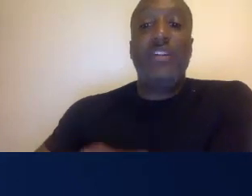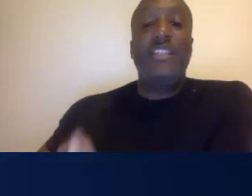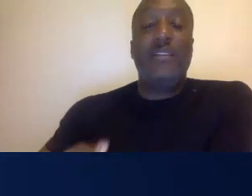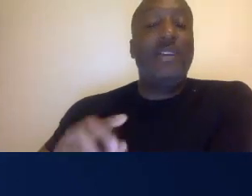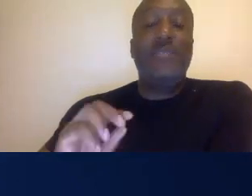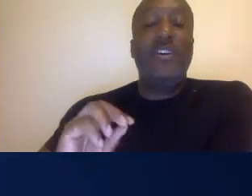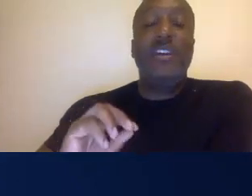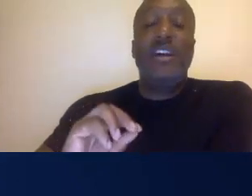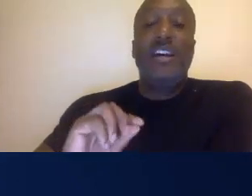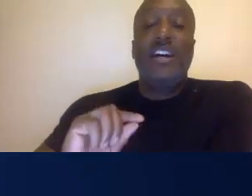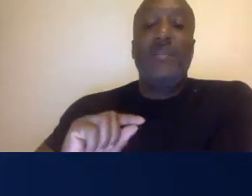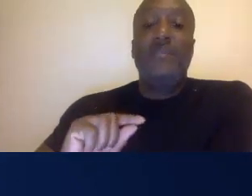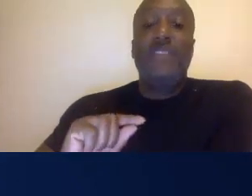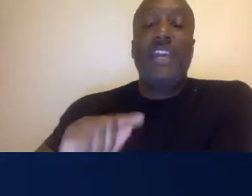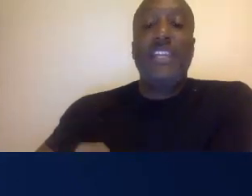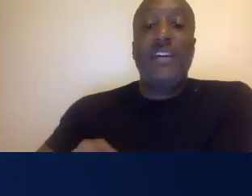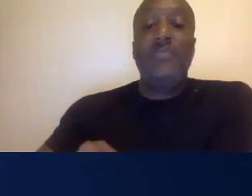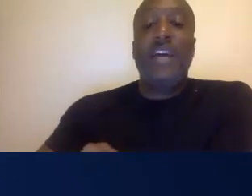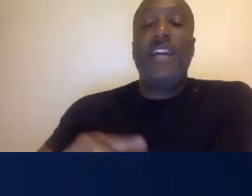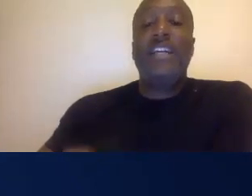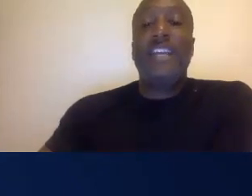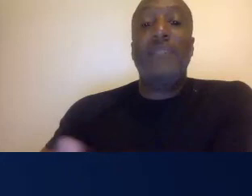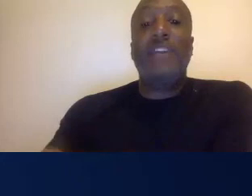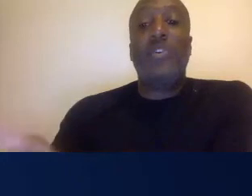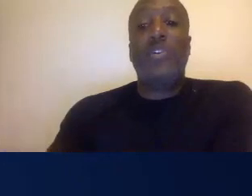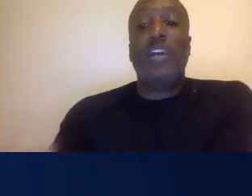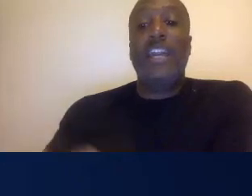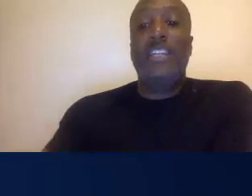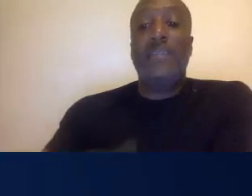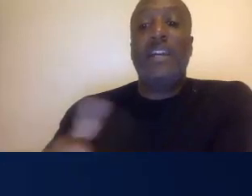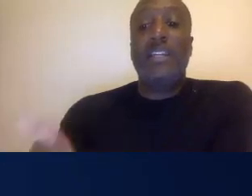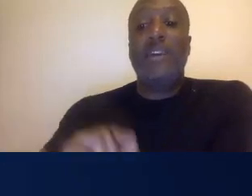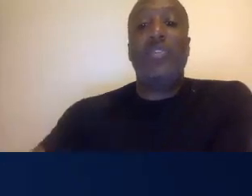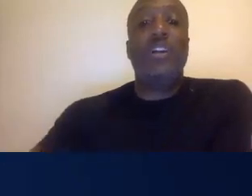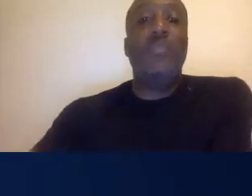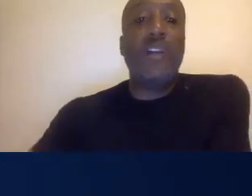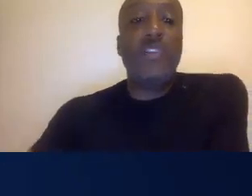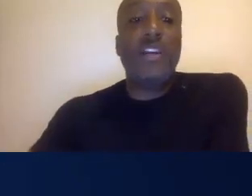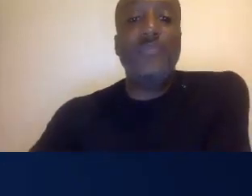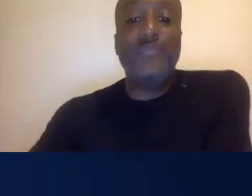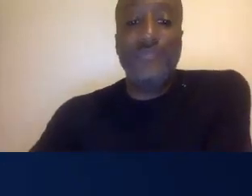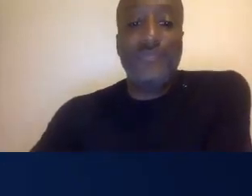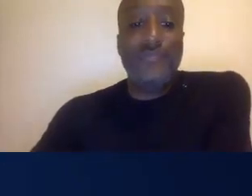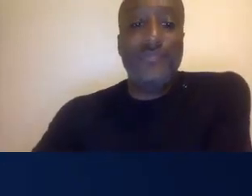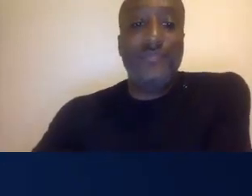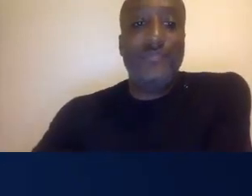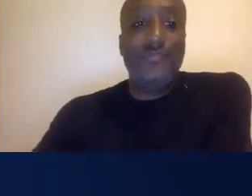email adem@cadem.org. adem@cadem.org. Bye for now.